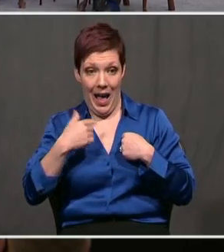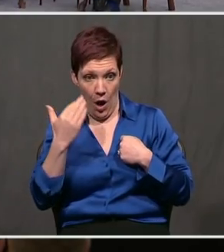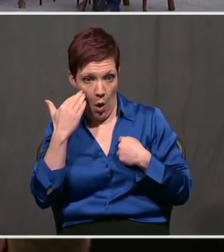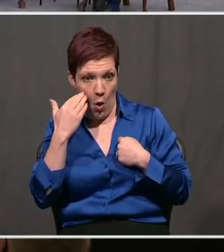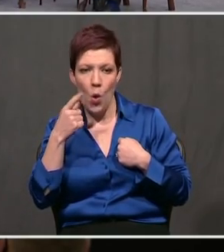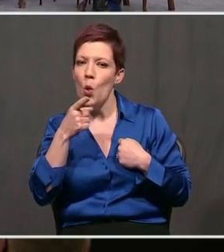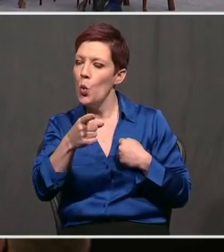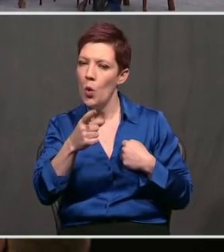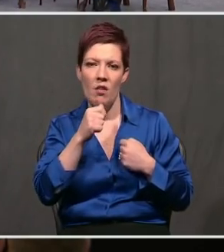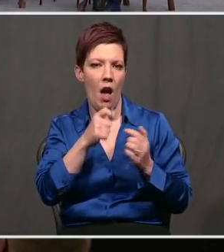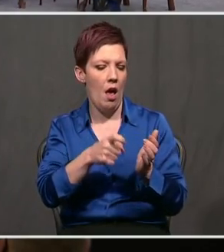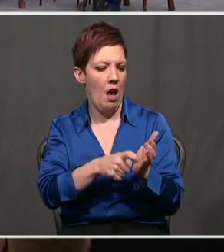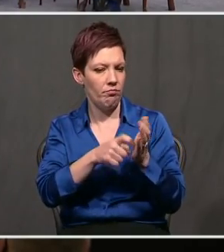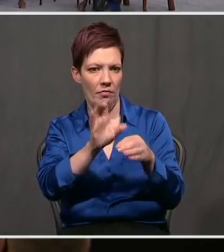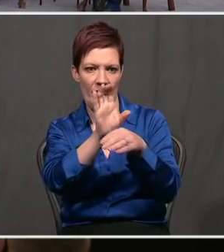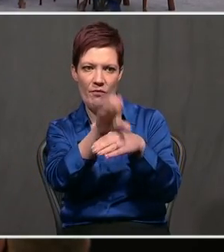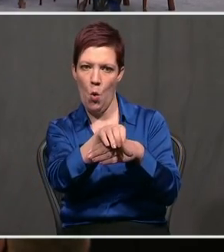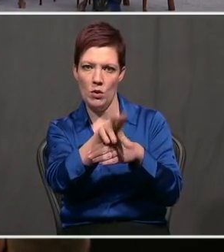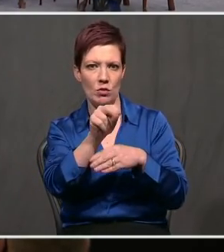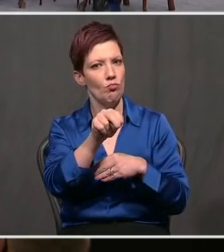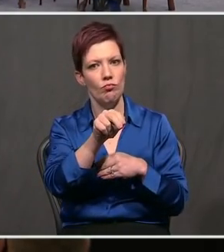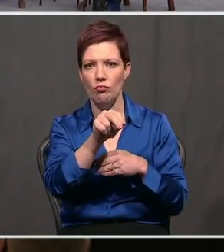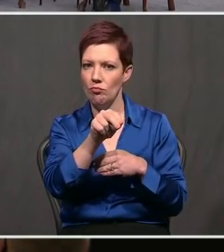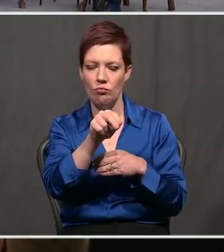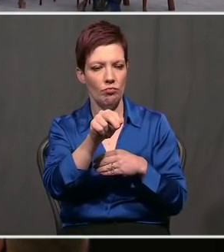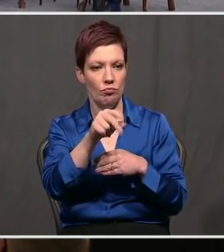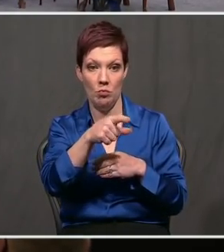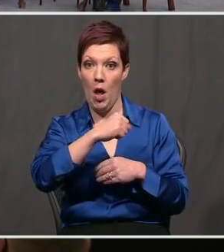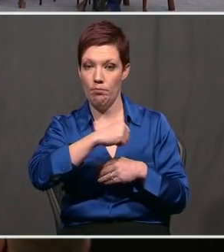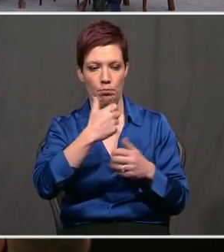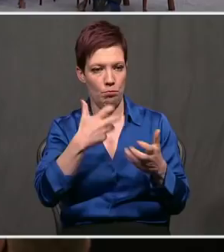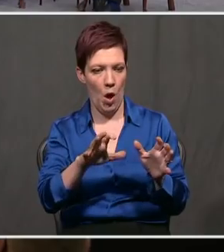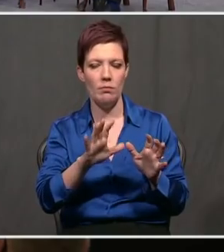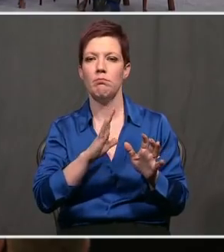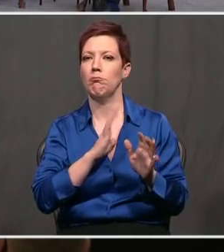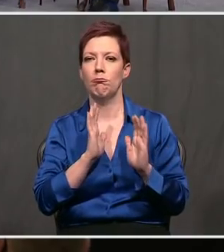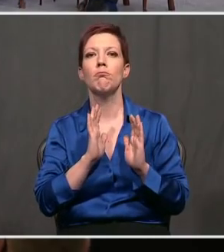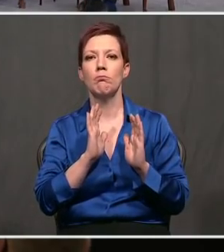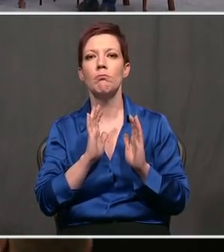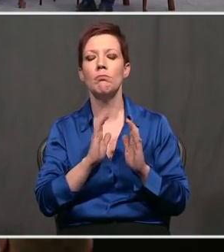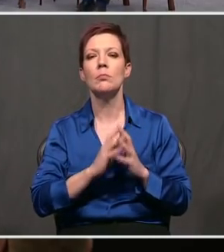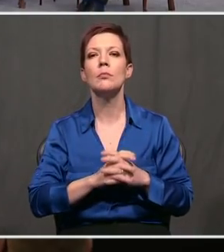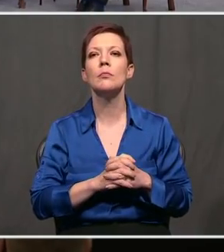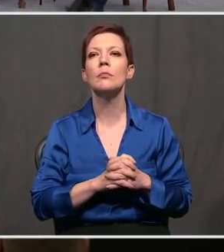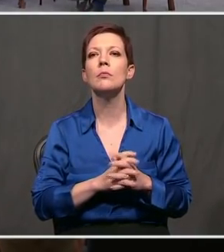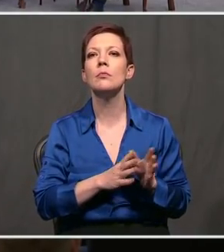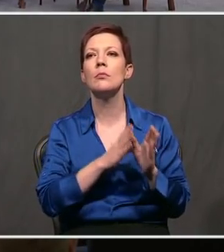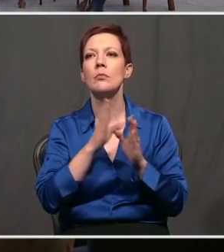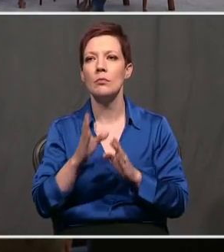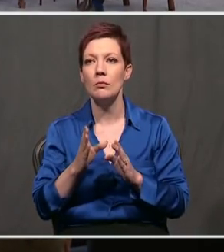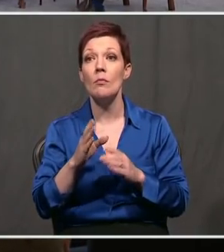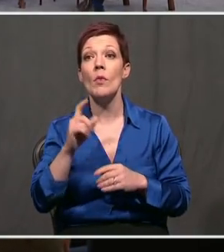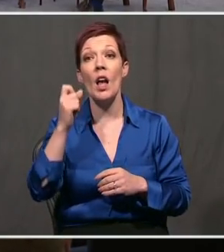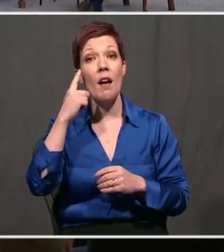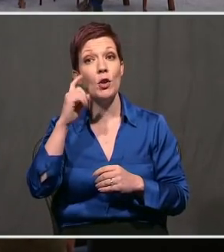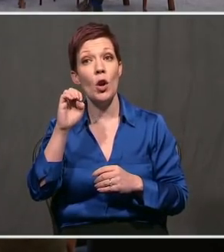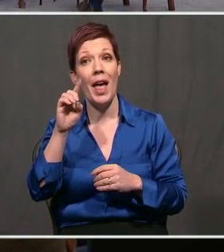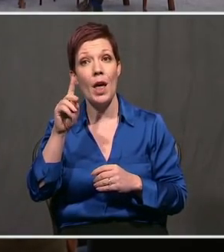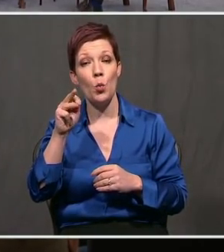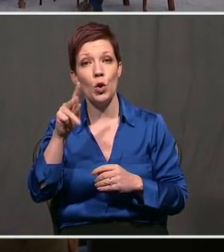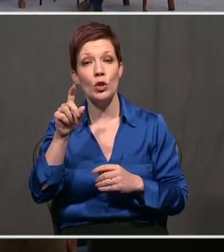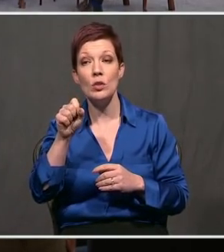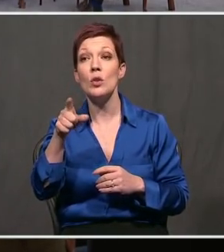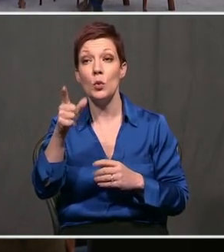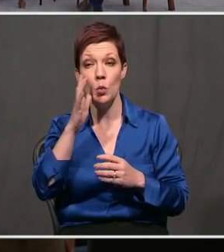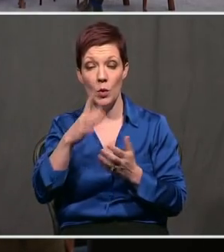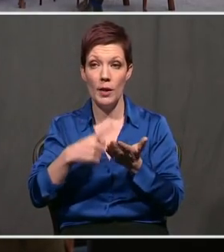are not going to be forced to take a vaccine against your will. Great. Thanks, Governor. Governor Edwards, you mind telling us a little bit about how Louisiana and you came up